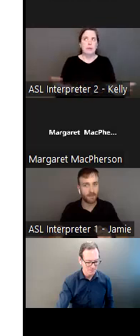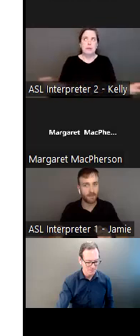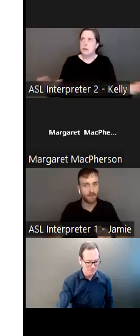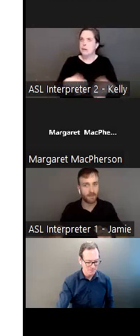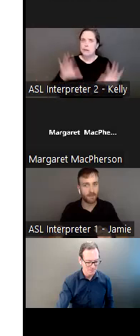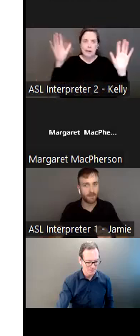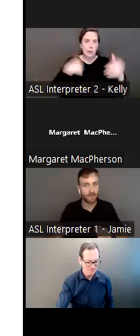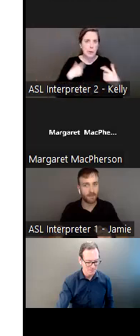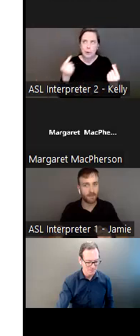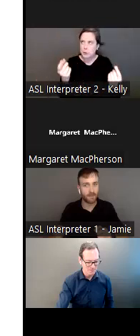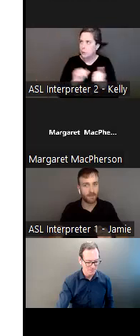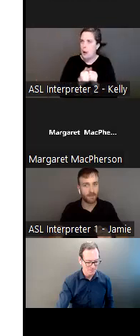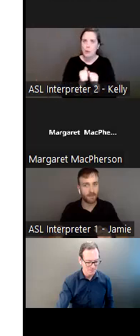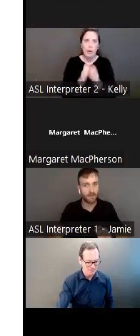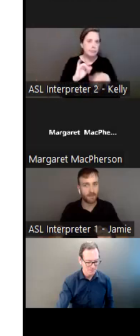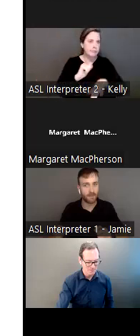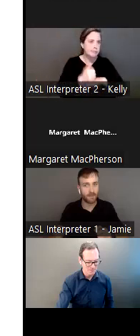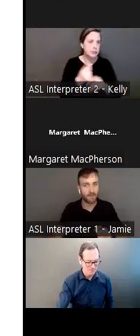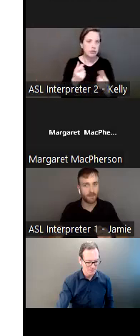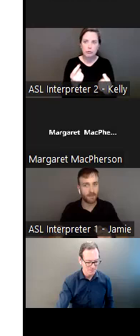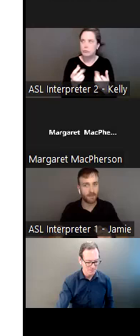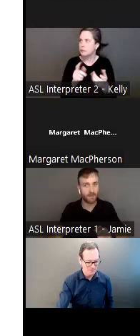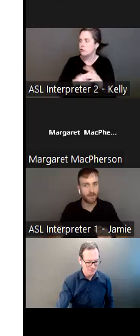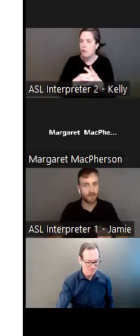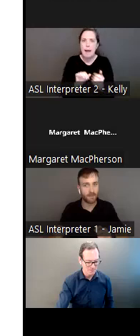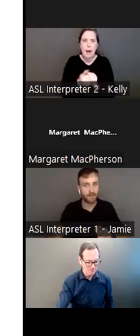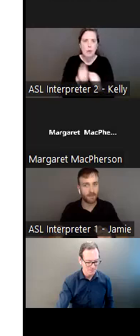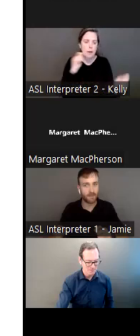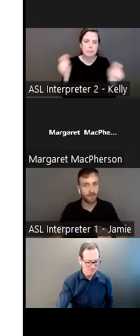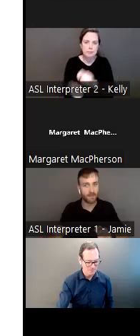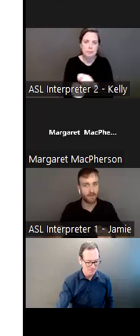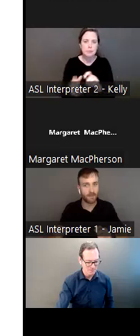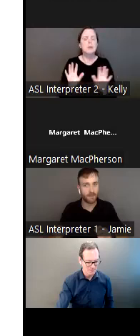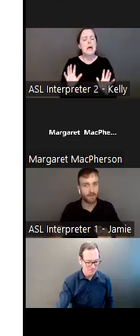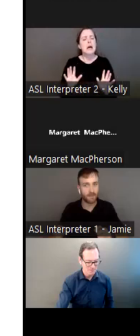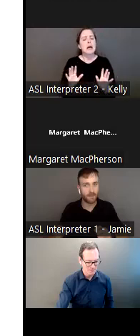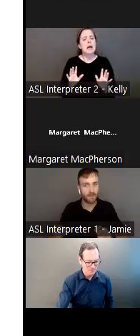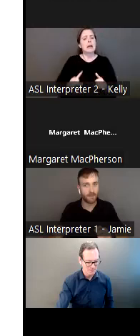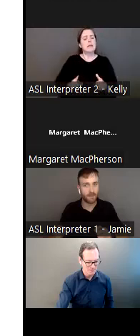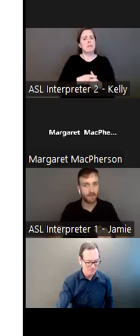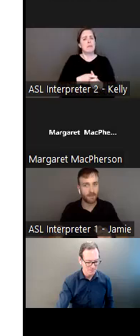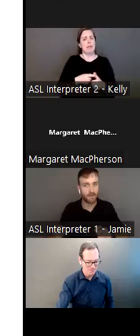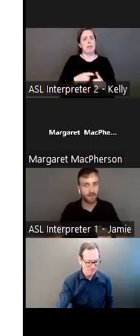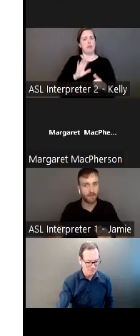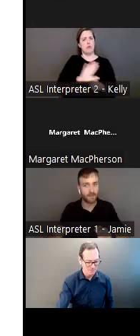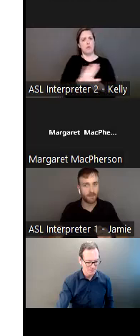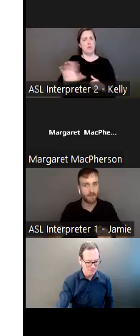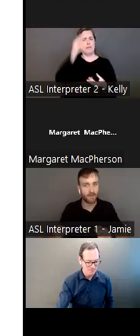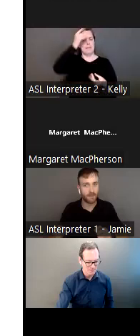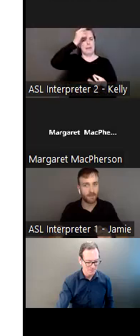I, be an agent of change, as Margaret has just talked about? And I think it does start with how we think about things and how we think about the